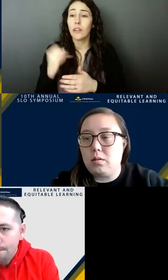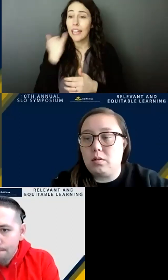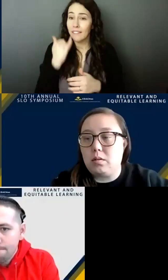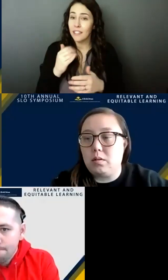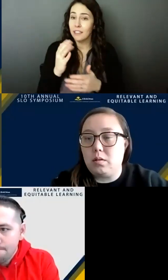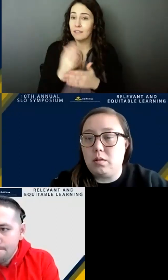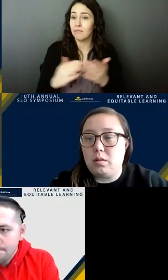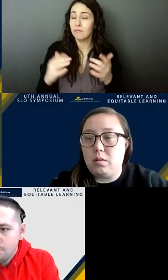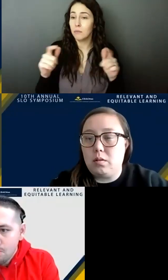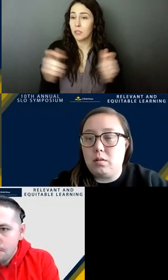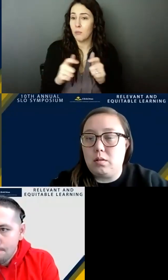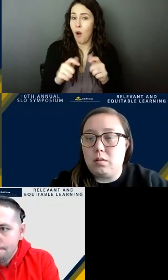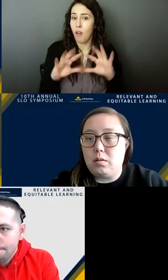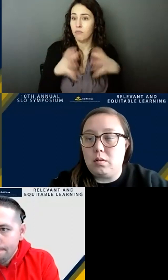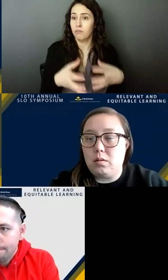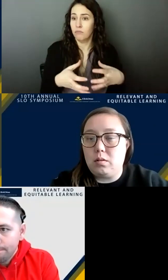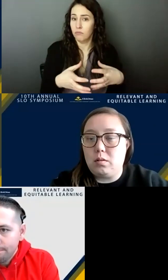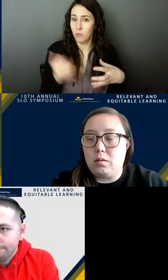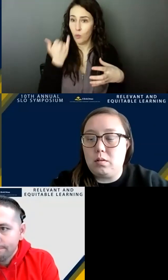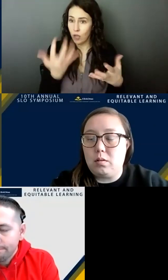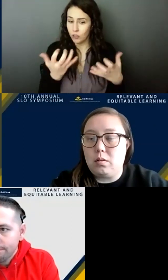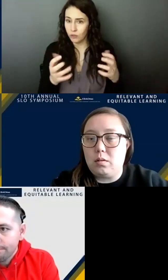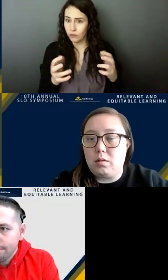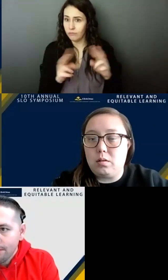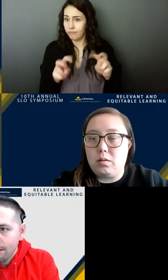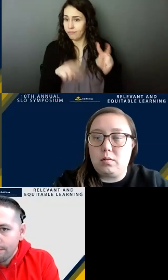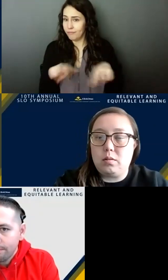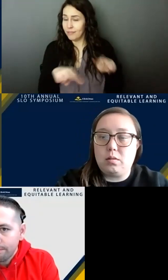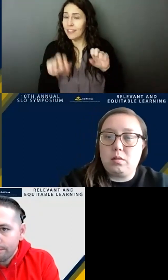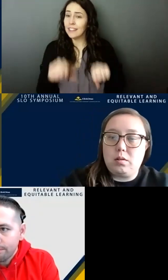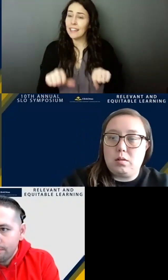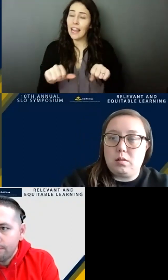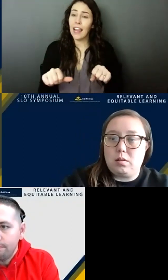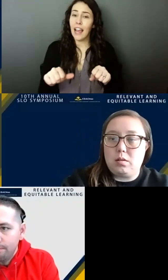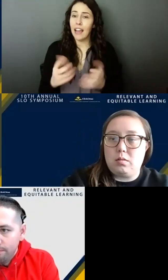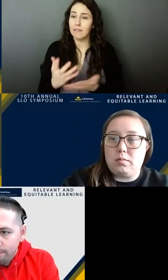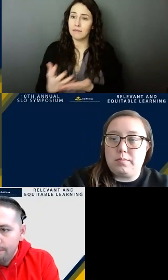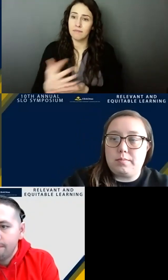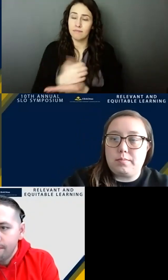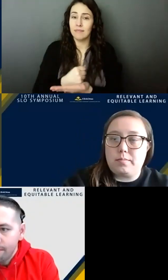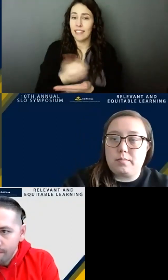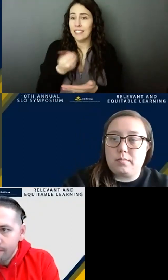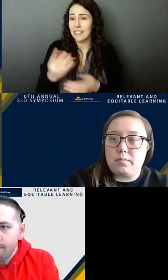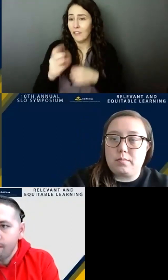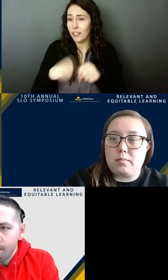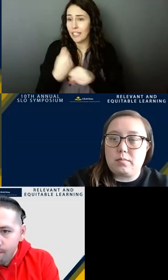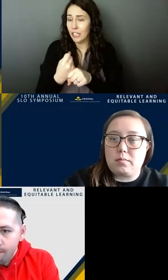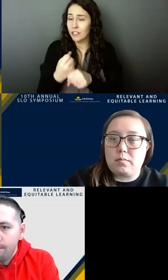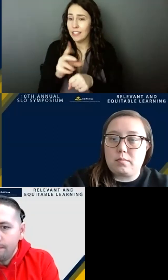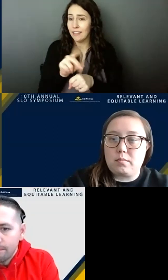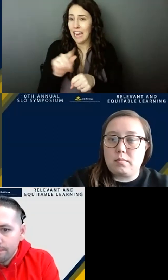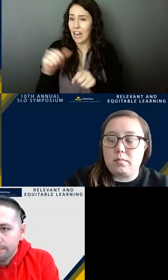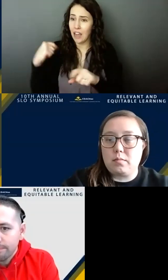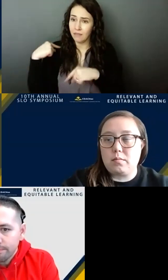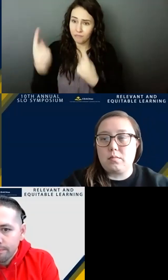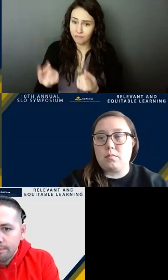want to look at that, we can combine several years worth of data so that you get bigger groups, and that's going to protect identities. You definitely want to have a